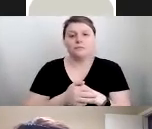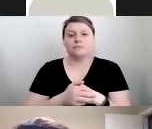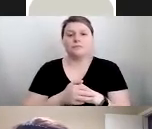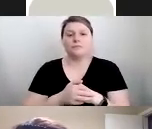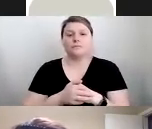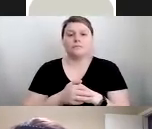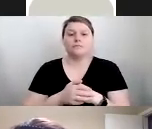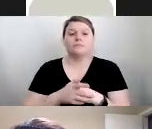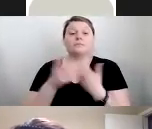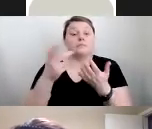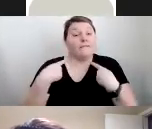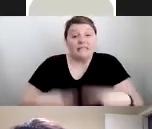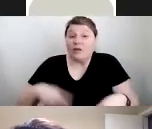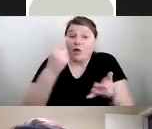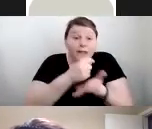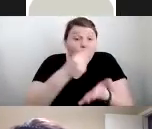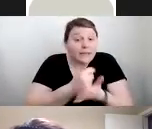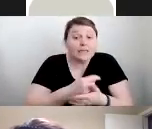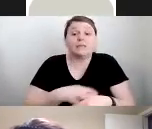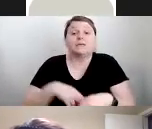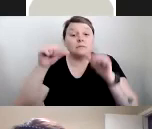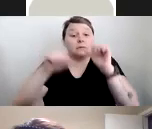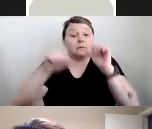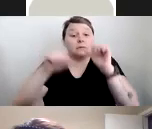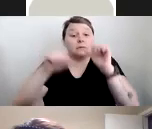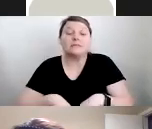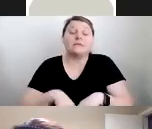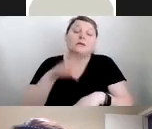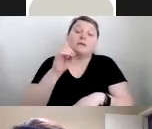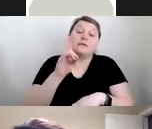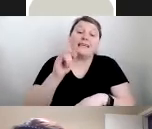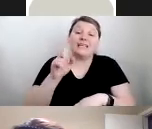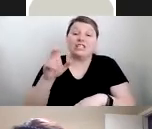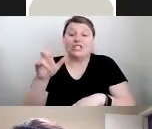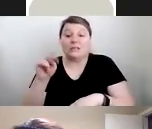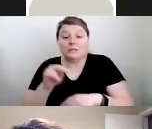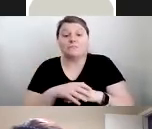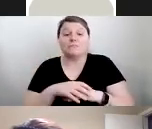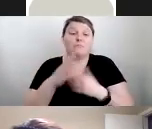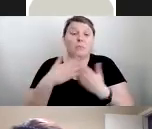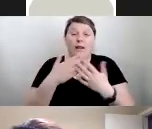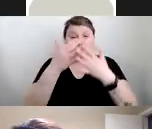So physical therapists, scientists, dietitians, you name it.